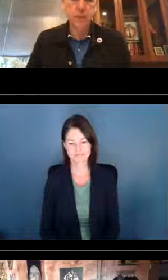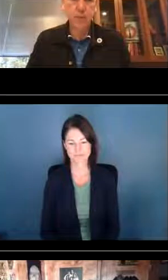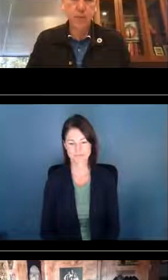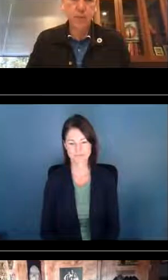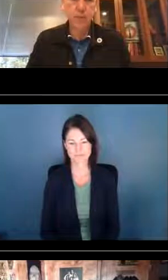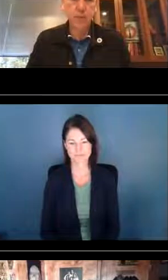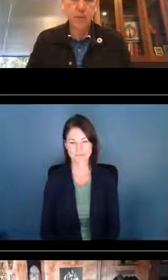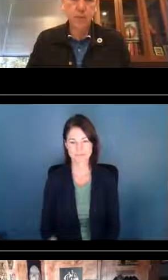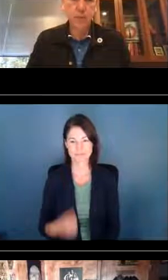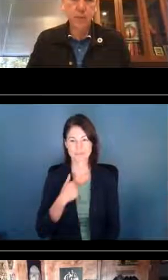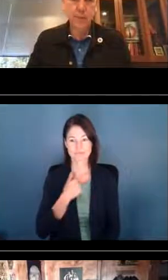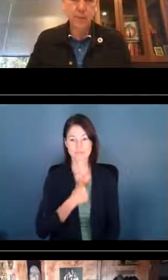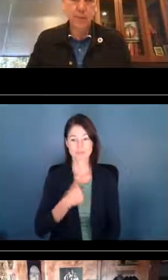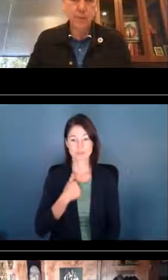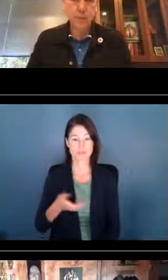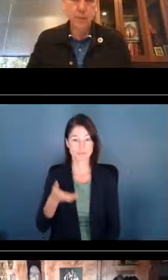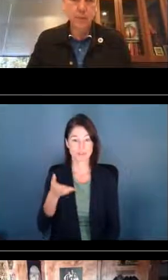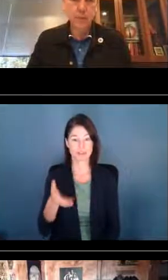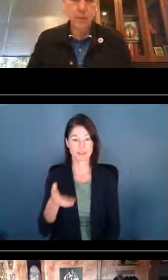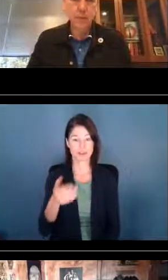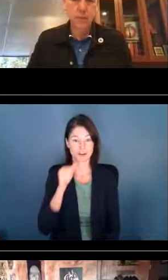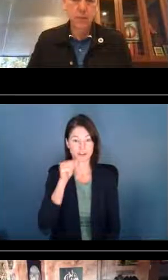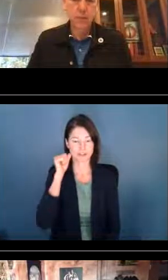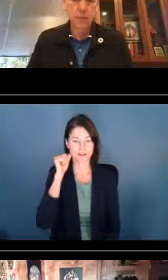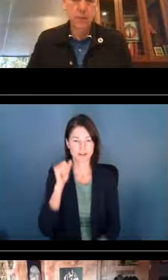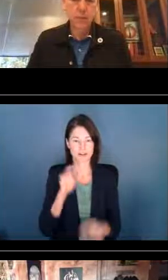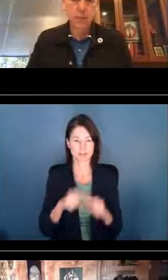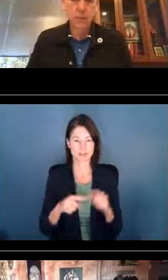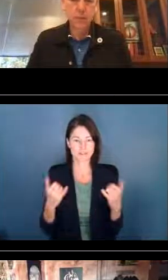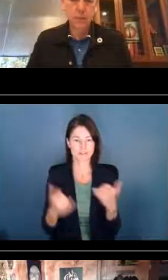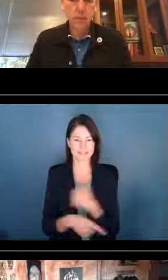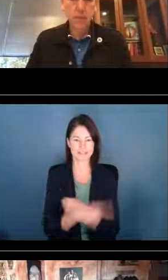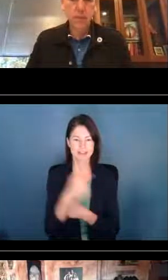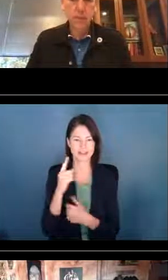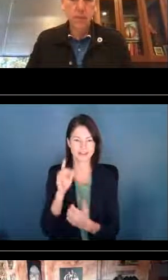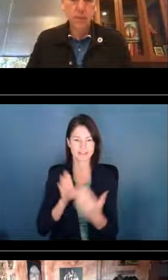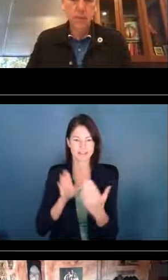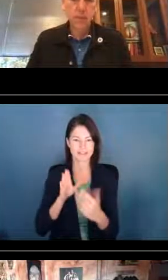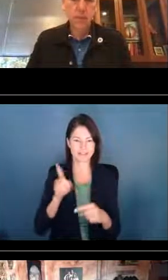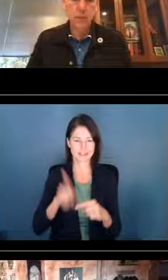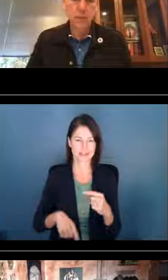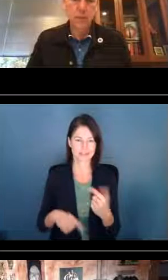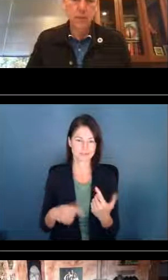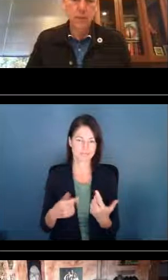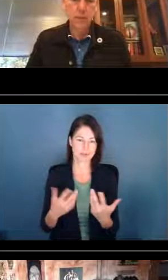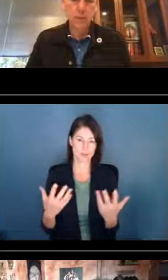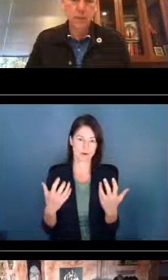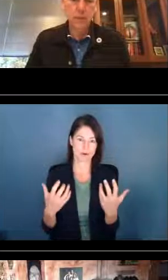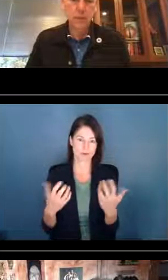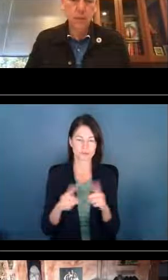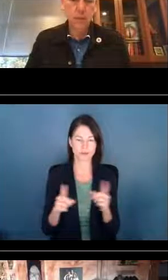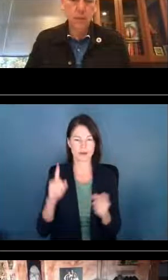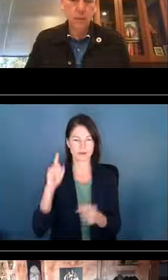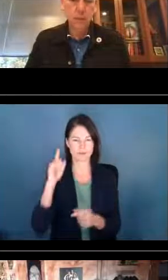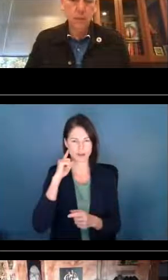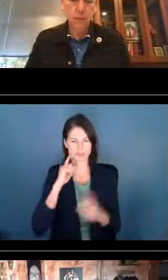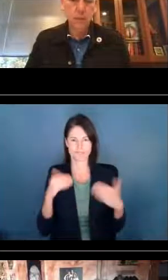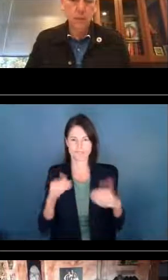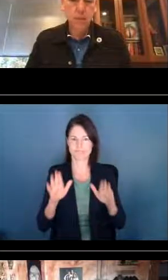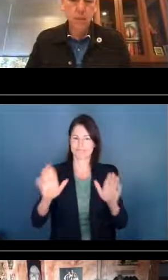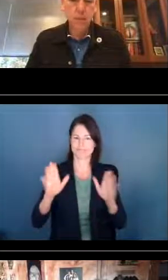there yesterday and wasn't able to make it face to face. My preference is always to do these face to face, but heard a lot of really good information yesterday. So I